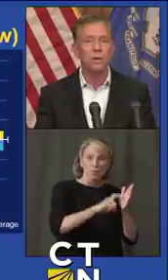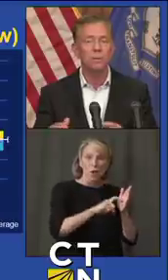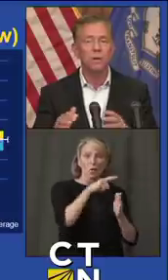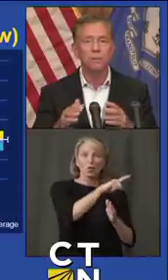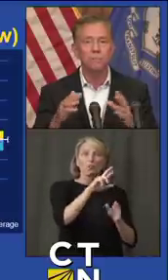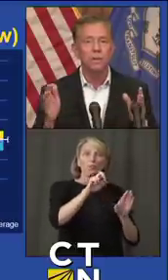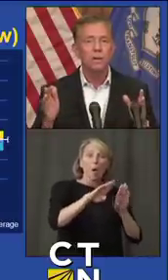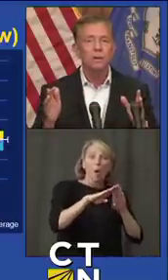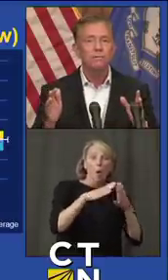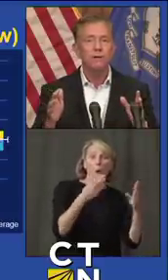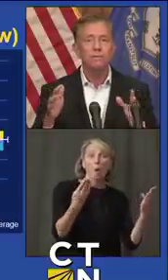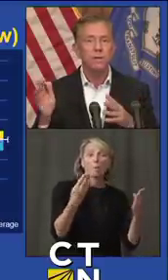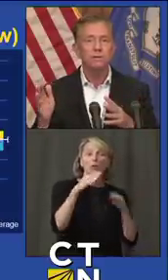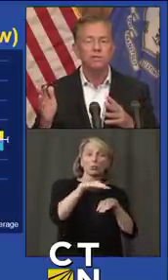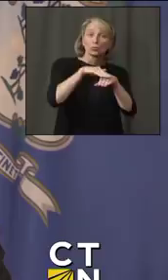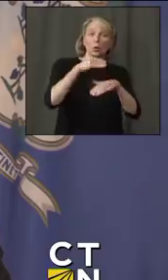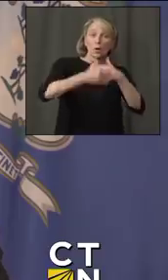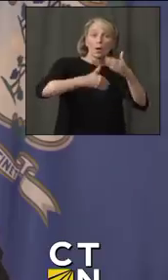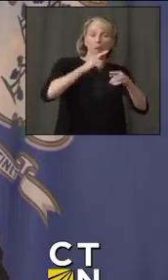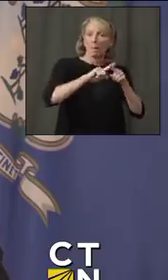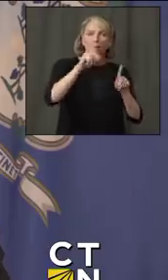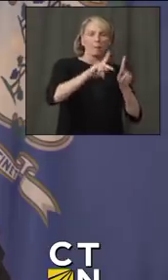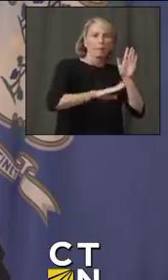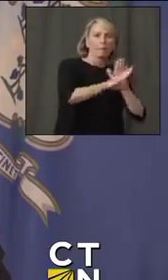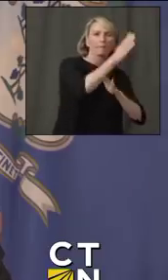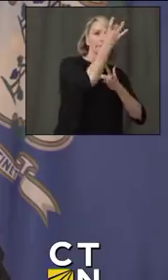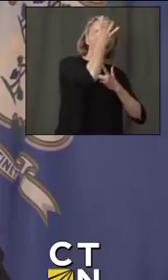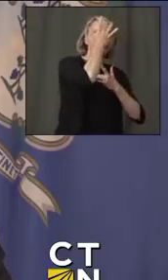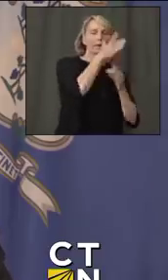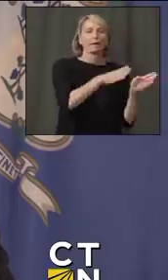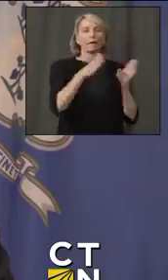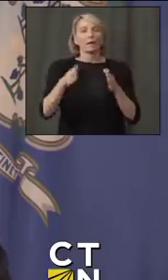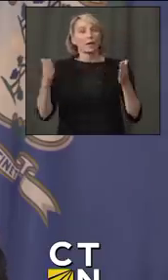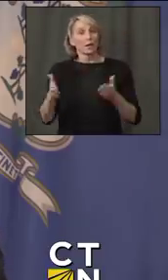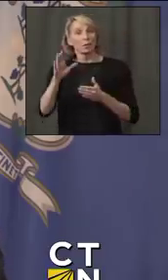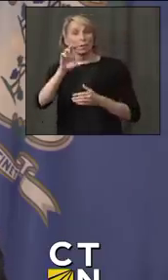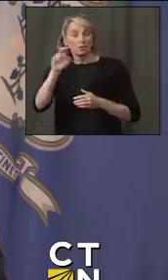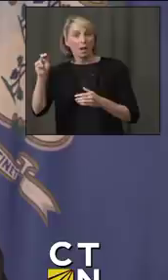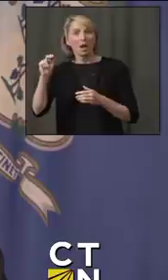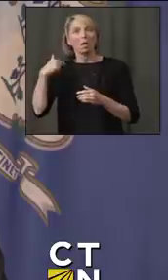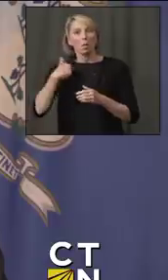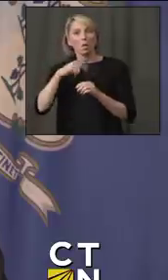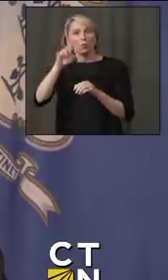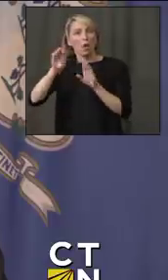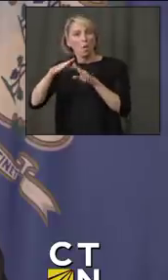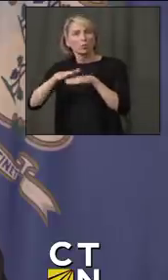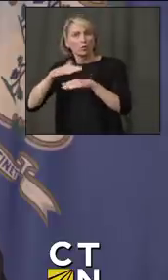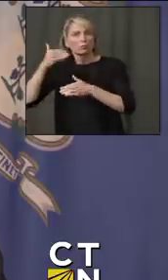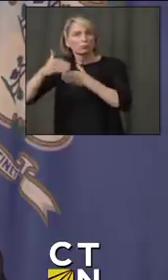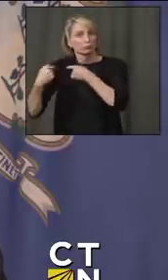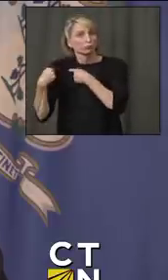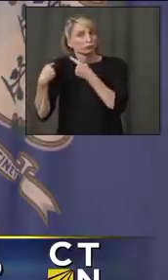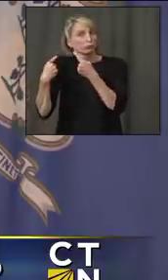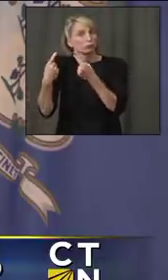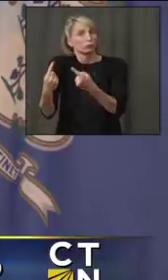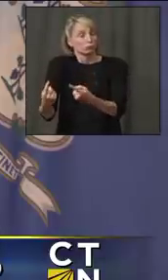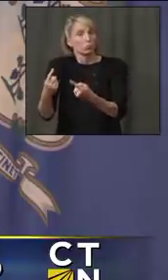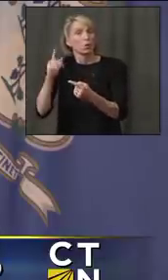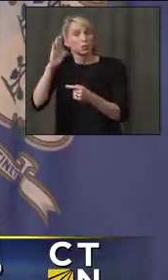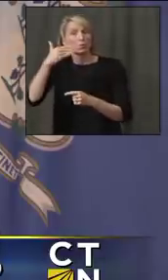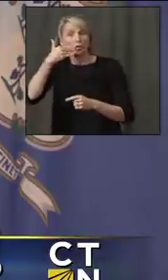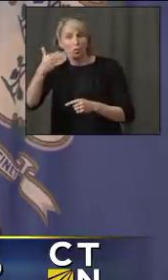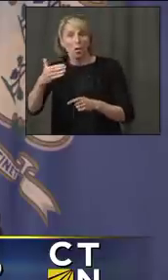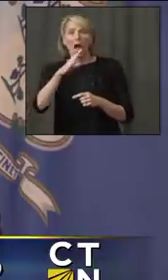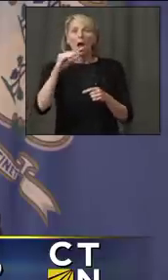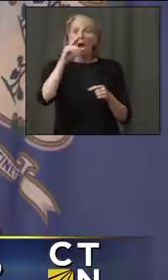units, are maybe 50, 60% occupied, so we have plenty of good capacity there. One